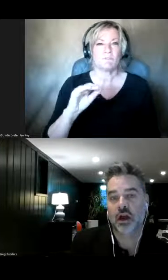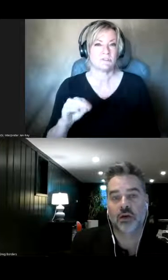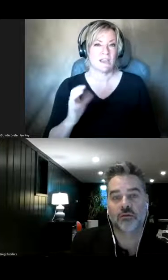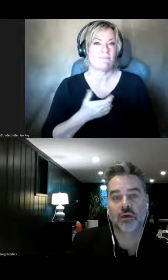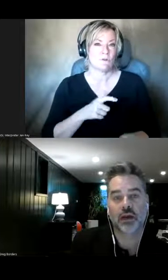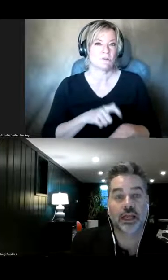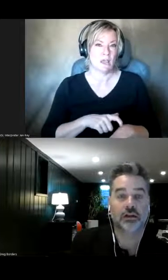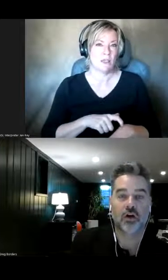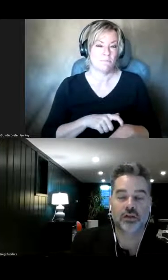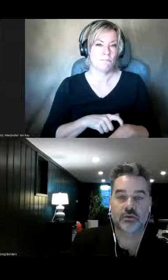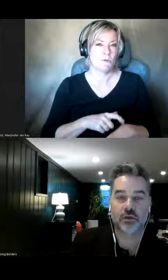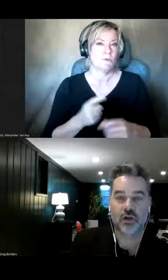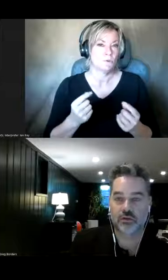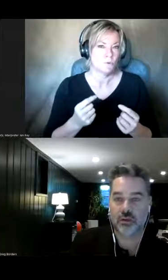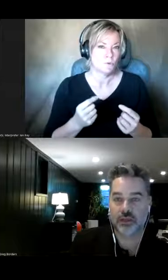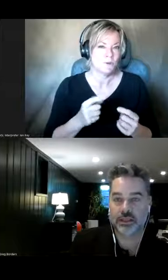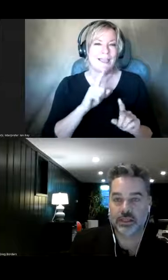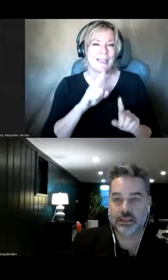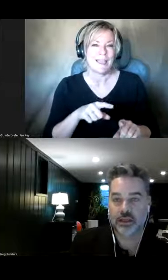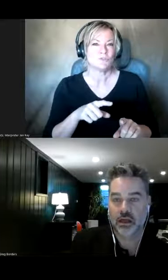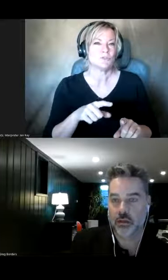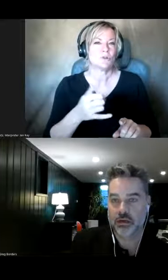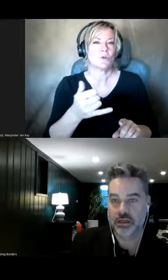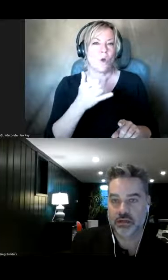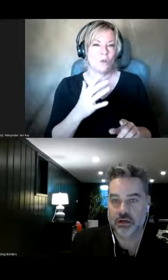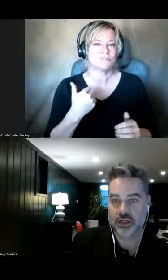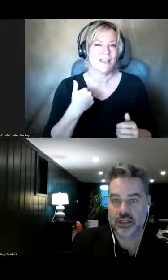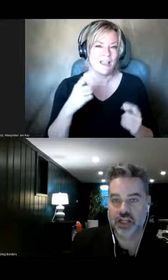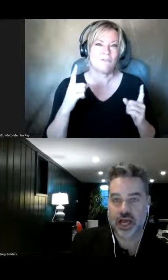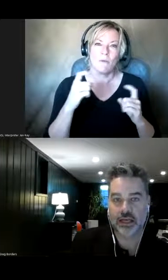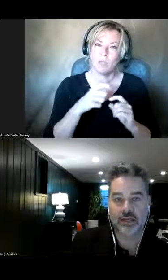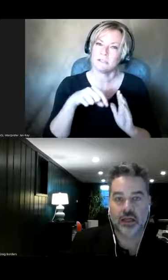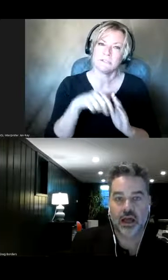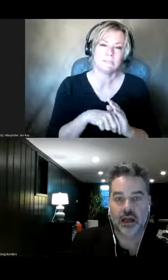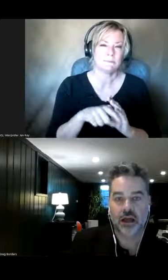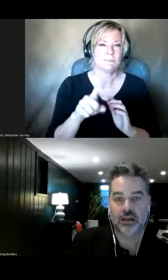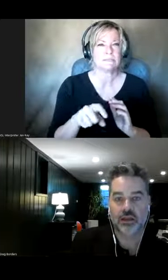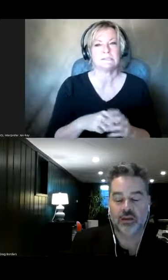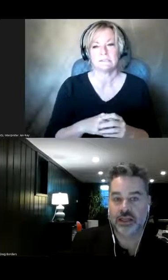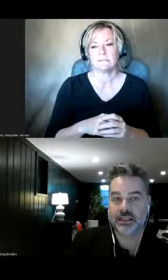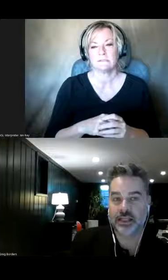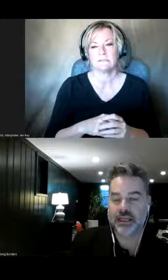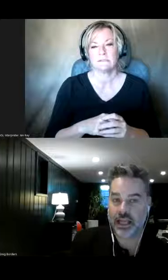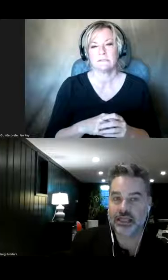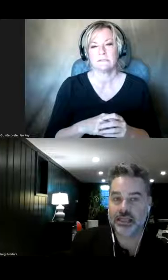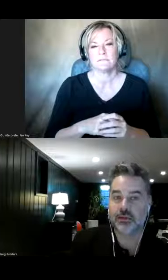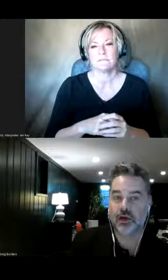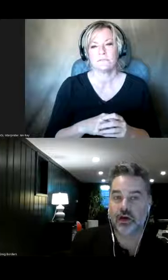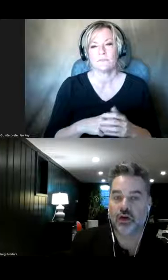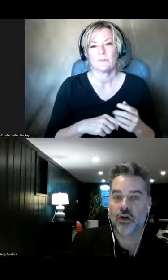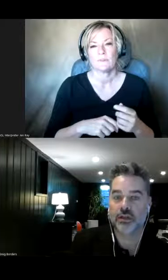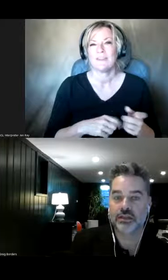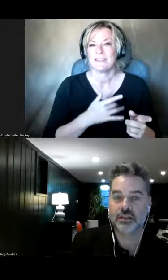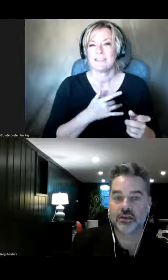on handling calls from callers with complex needs. As noted in the chat, they can tend